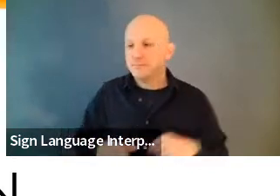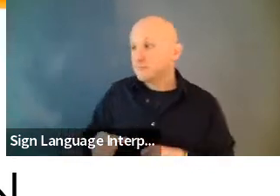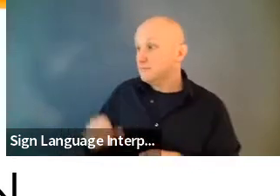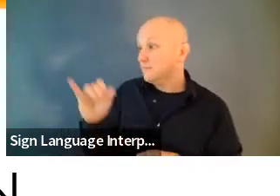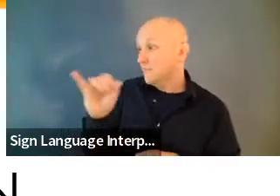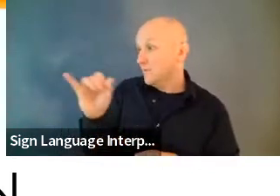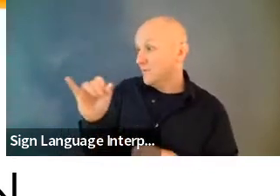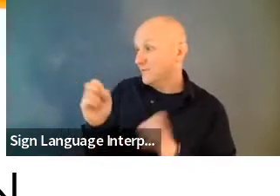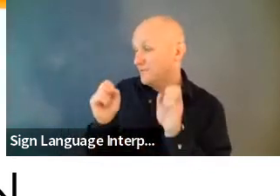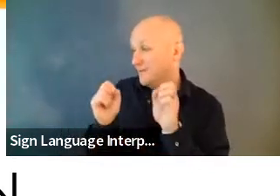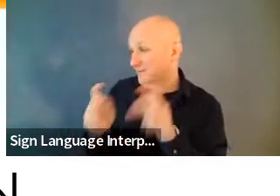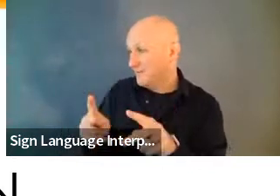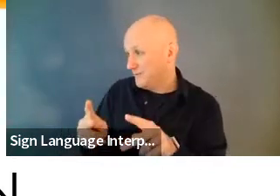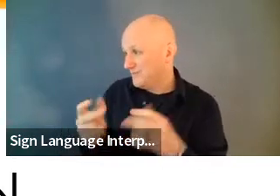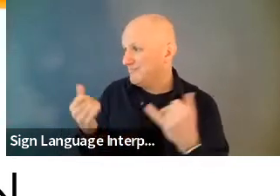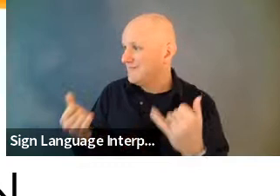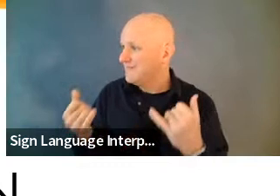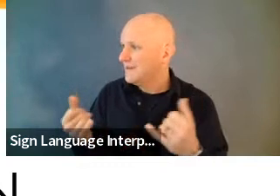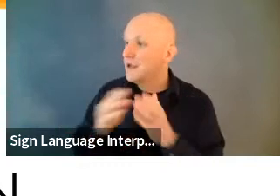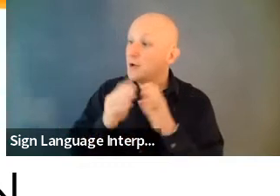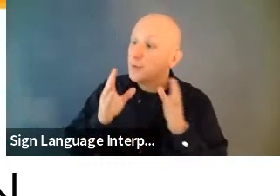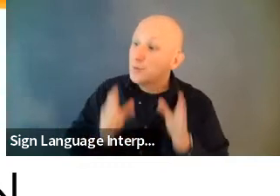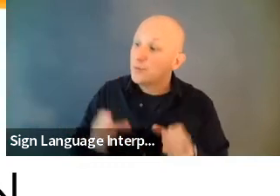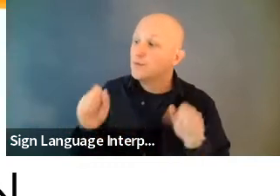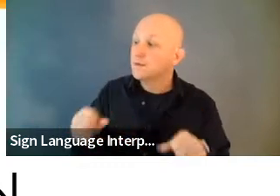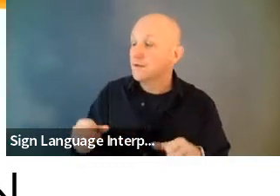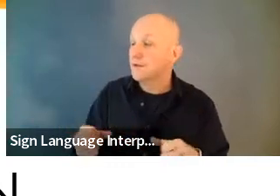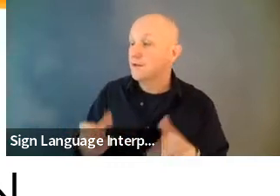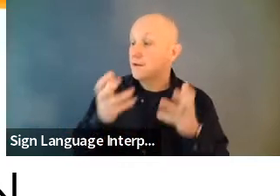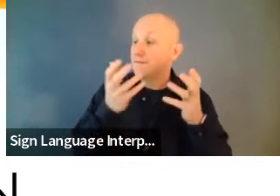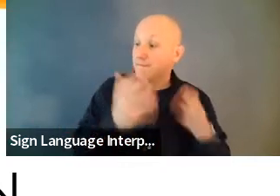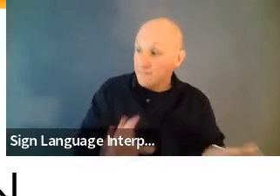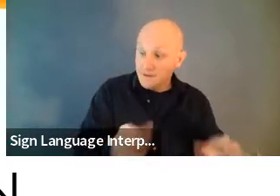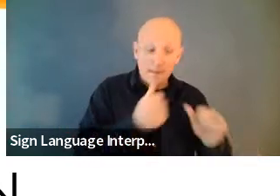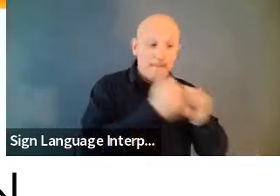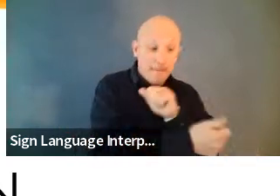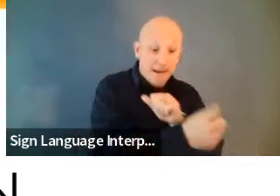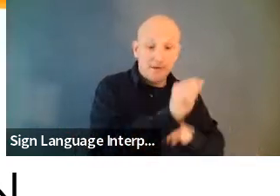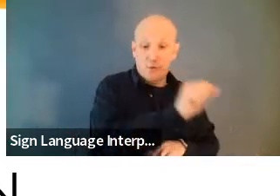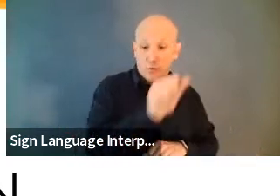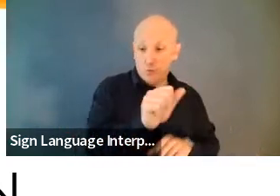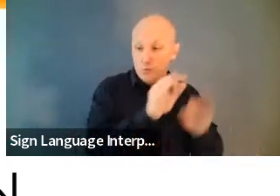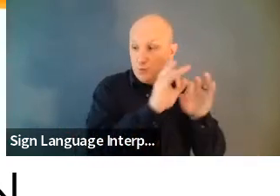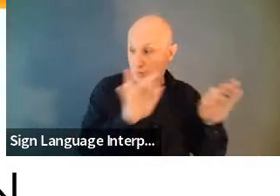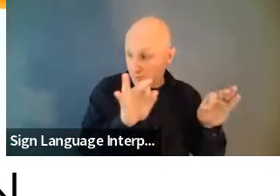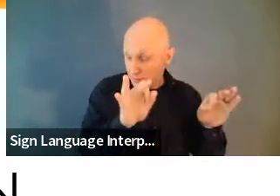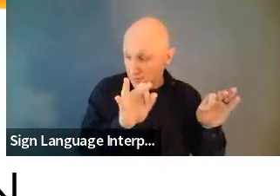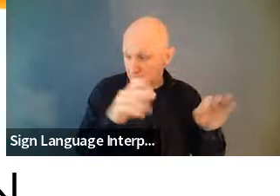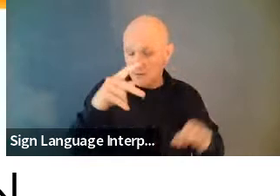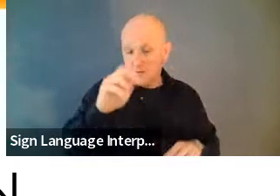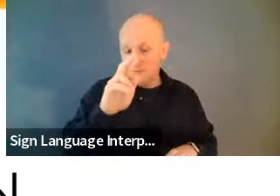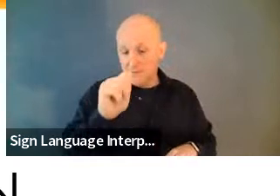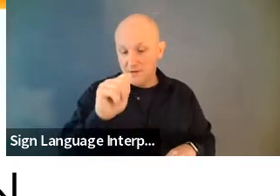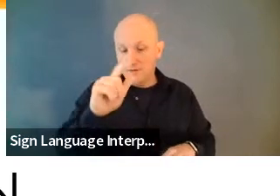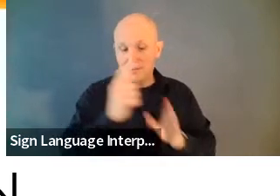opportunity now to, students can now complete the associate's degree, our local associate's degree paralegal one, now with the